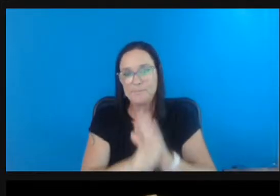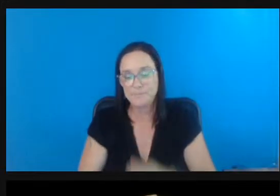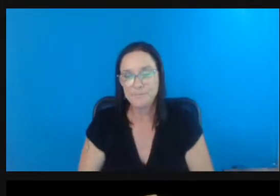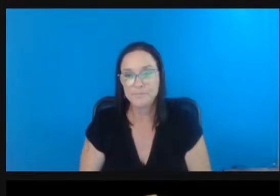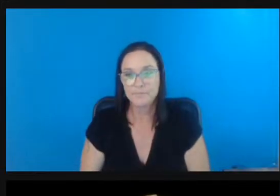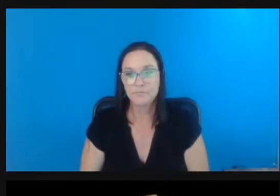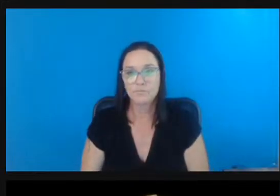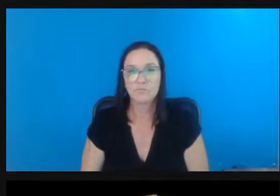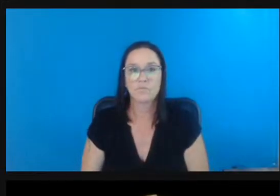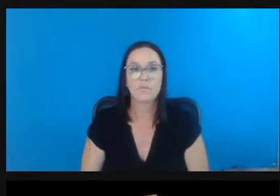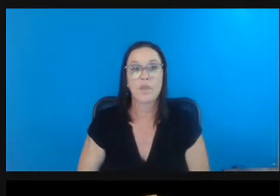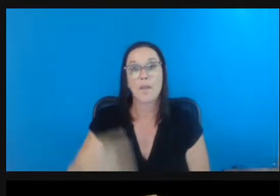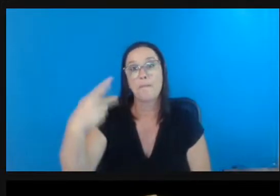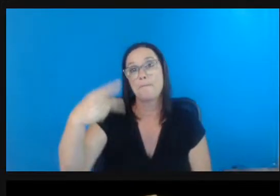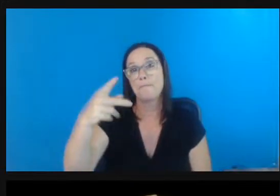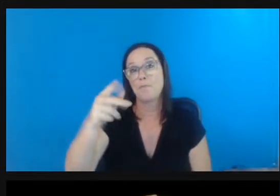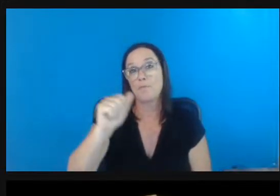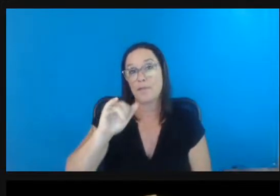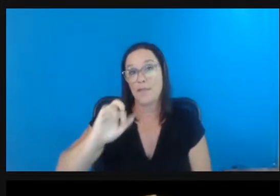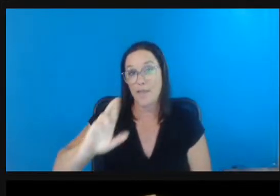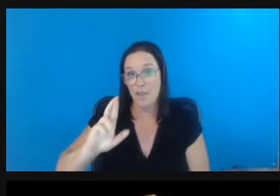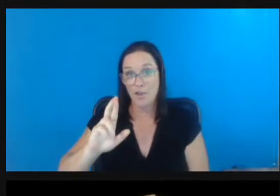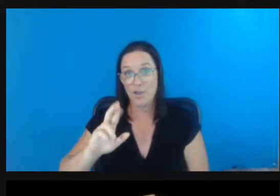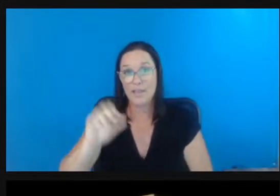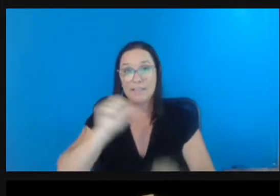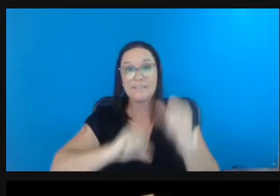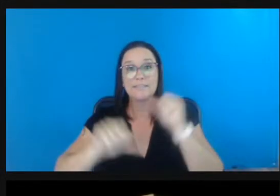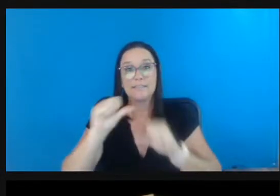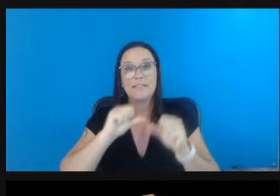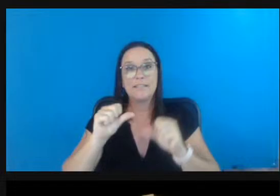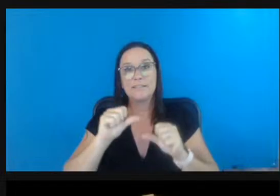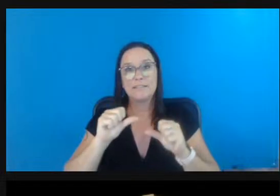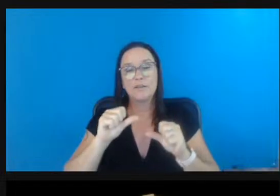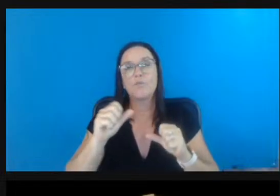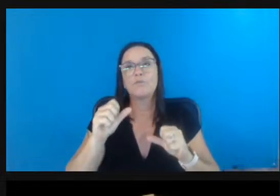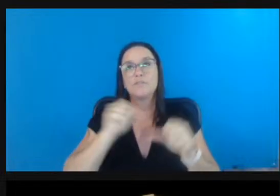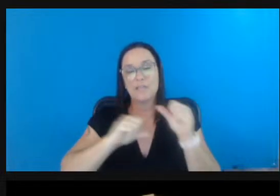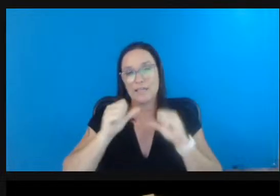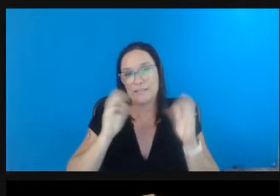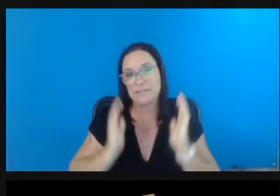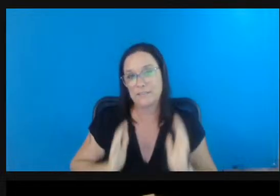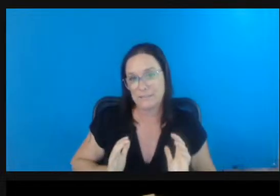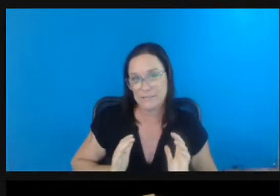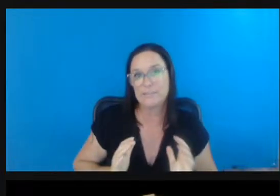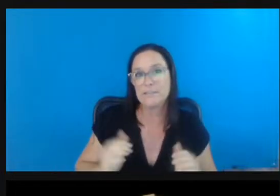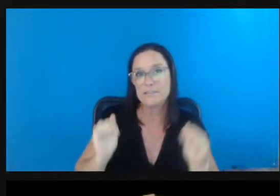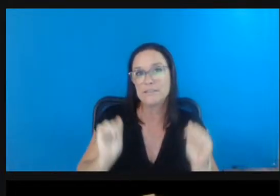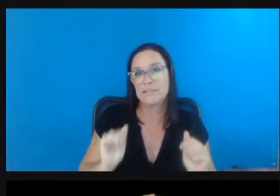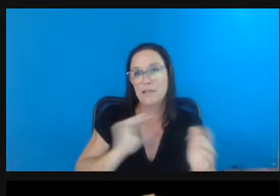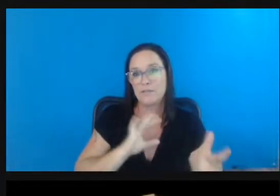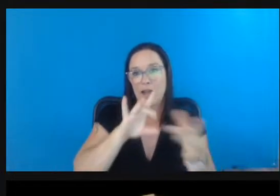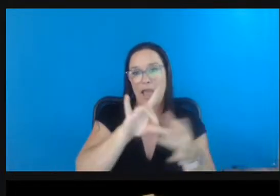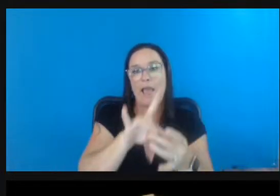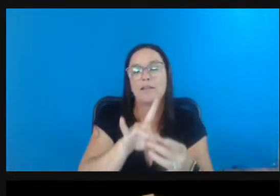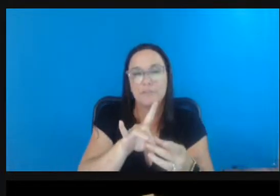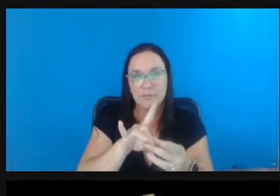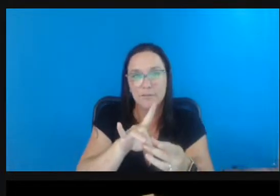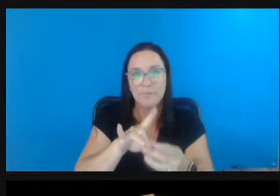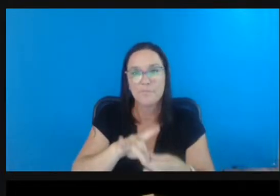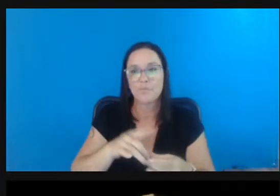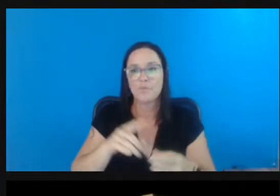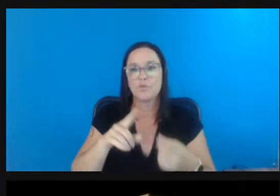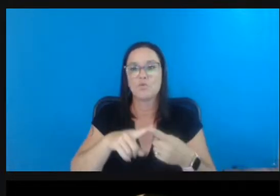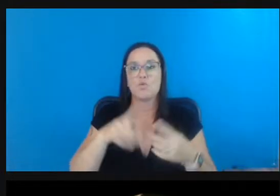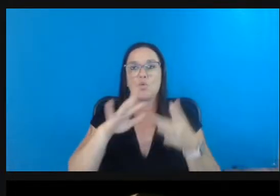Coming to Purple Air, the Citizen Science Monitoring Network, where people can connect their own weather stations to this web